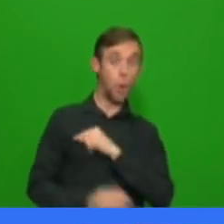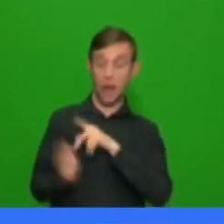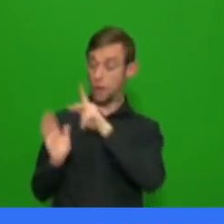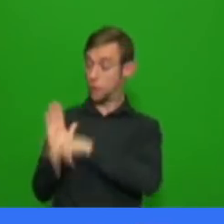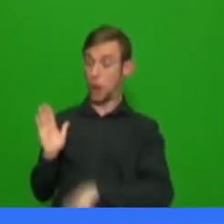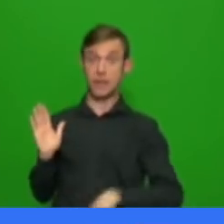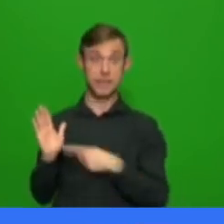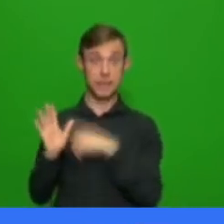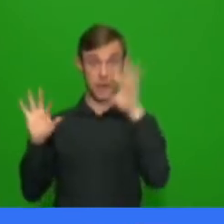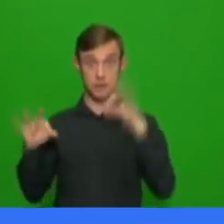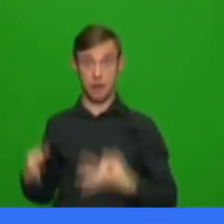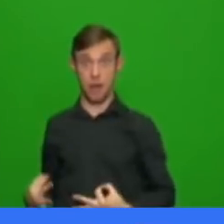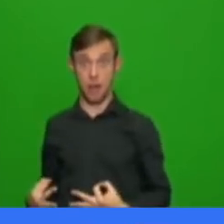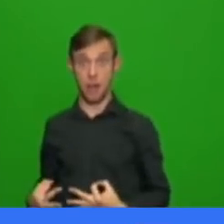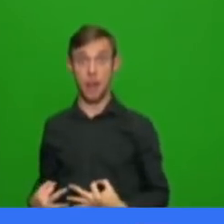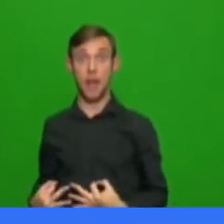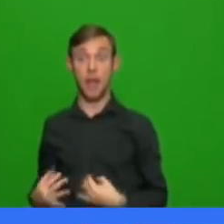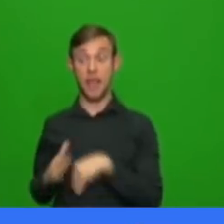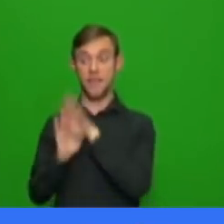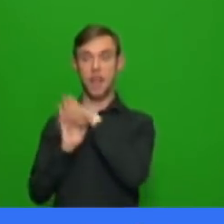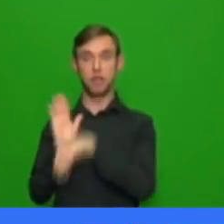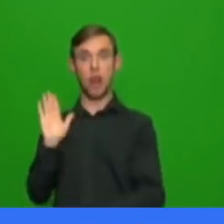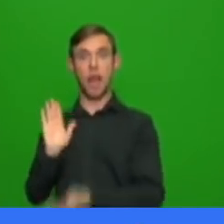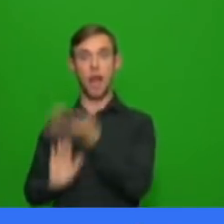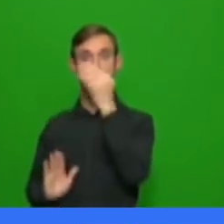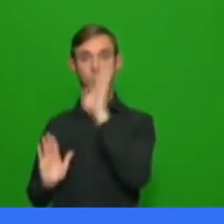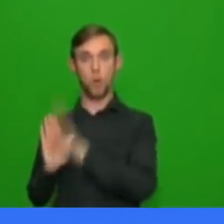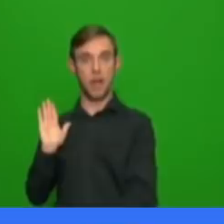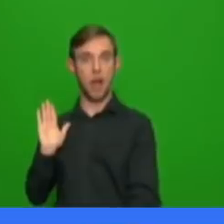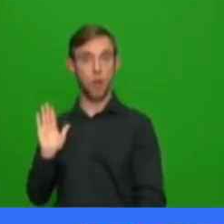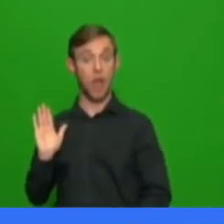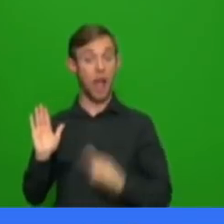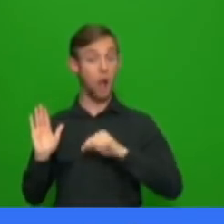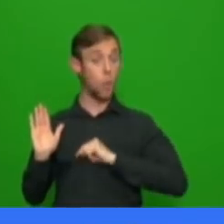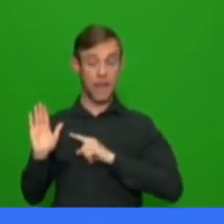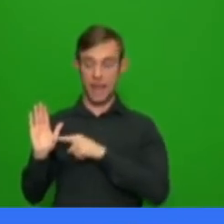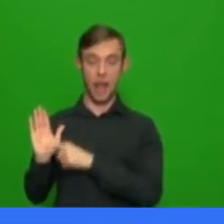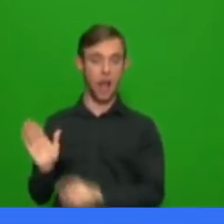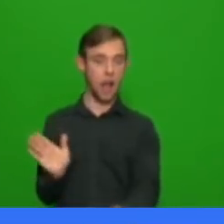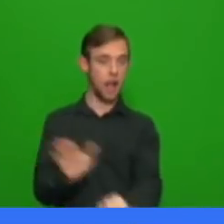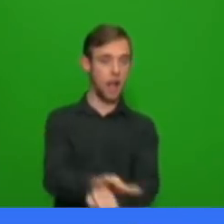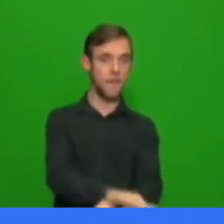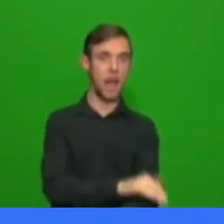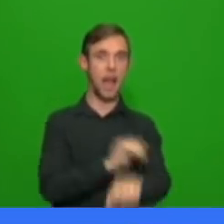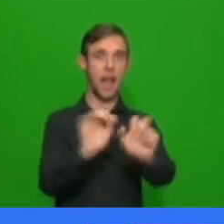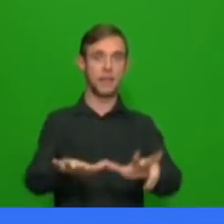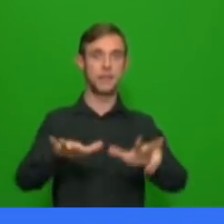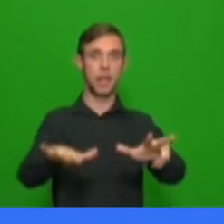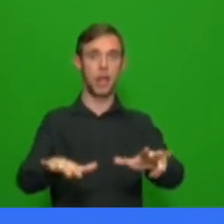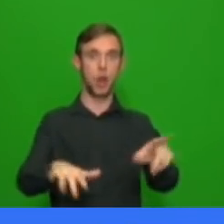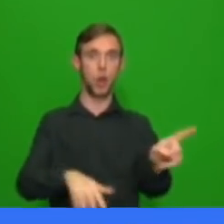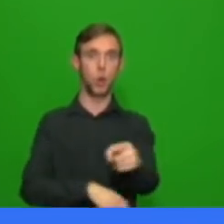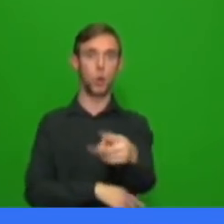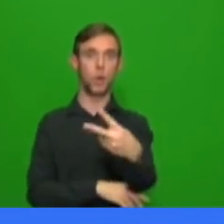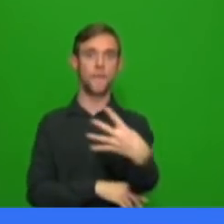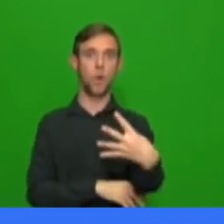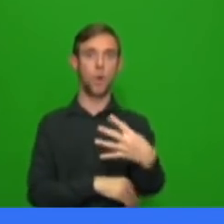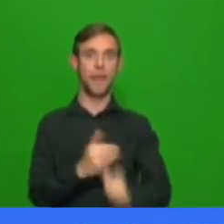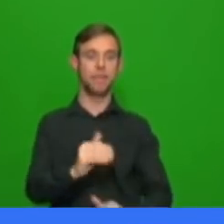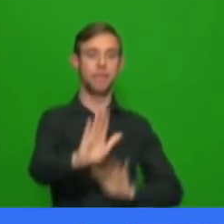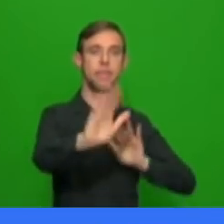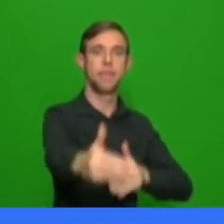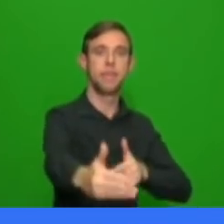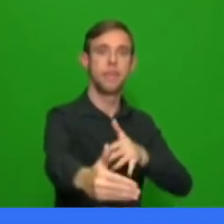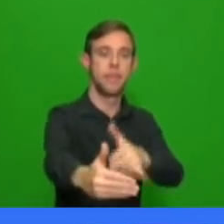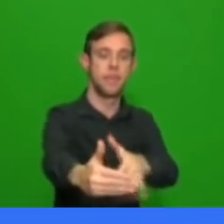between 18 and 24 months, which then means that when you take